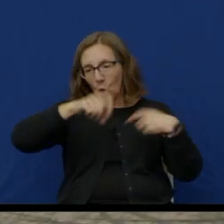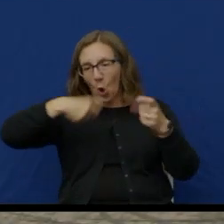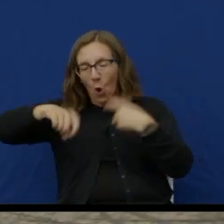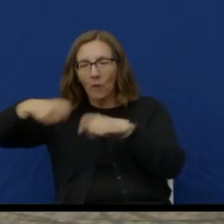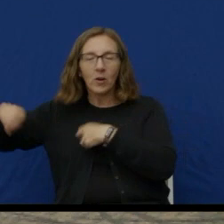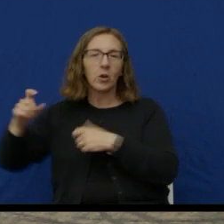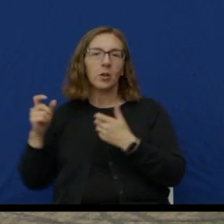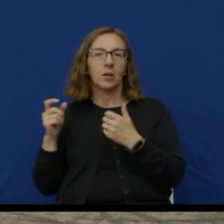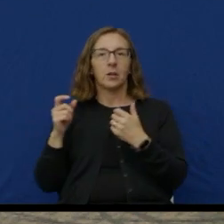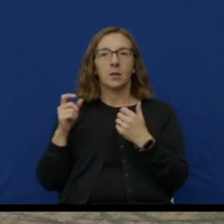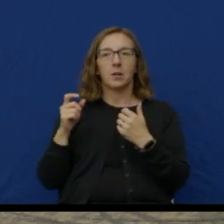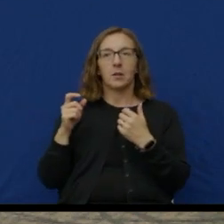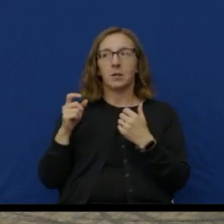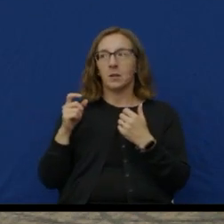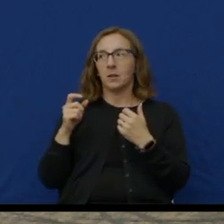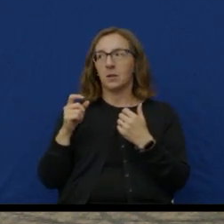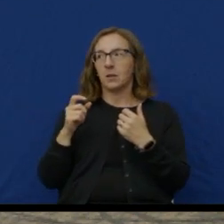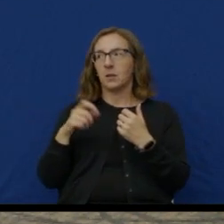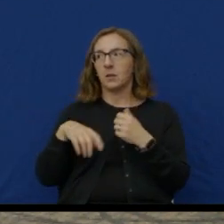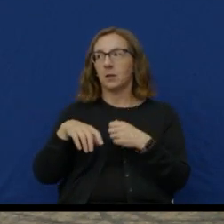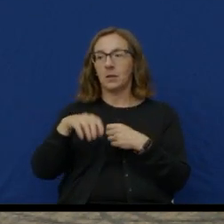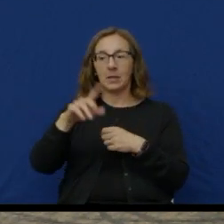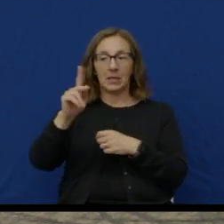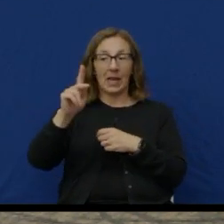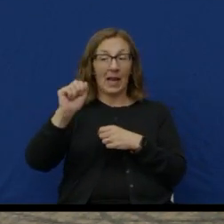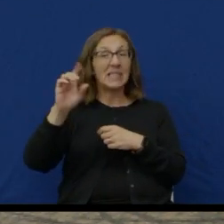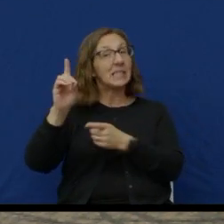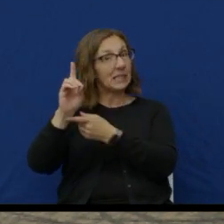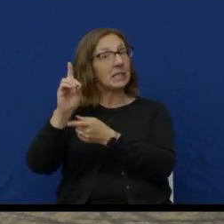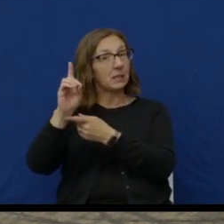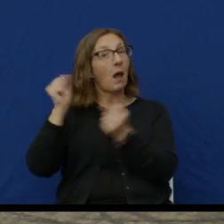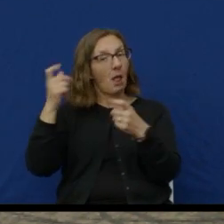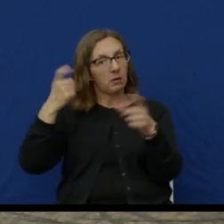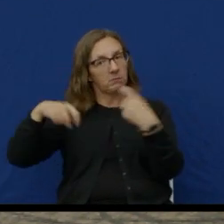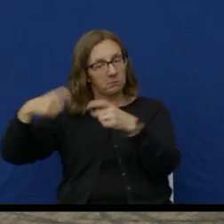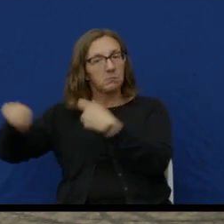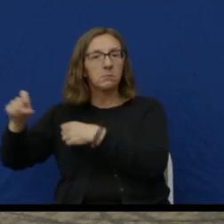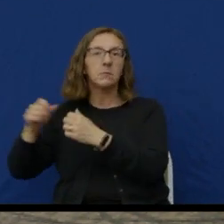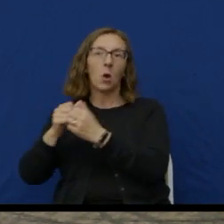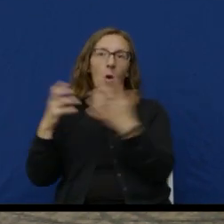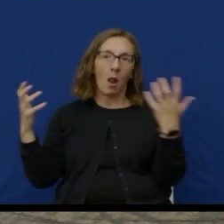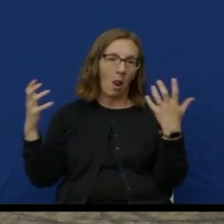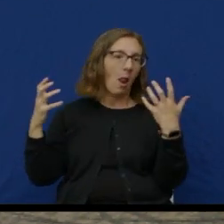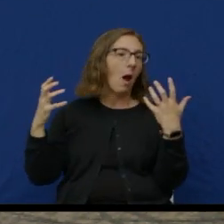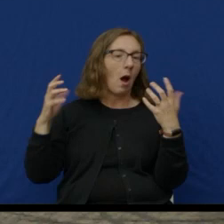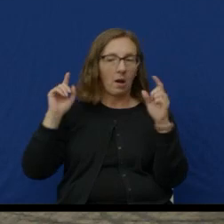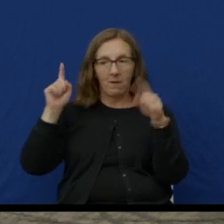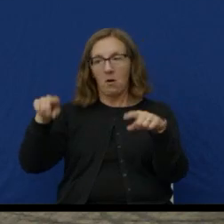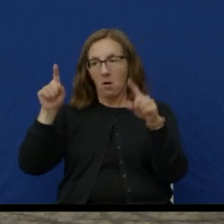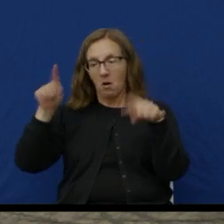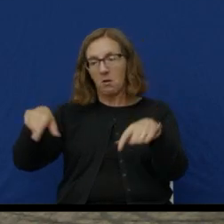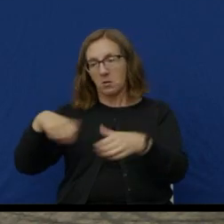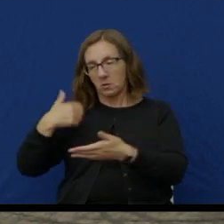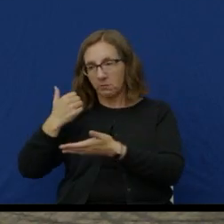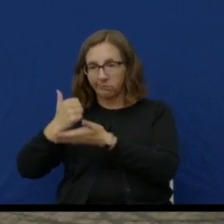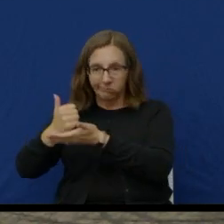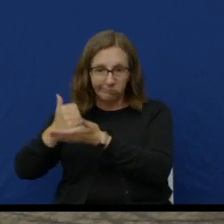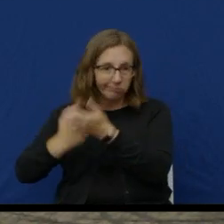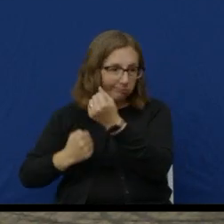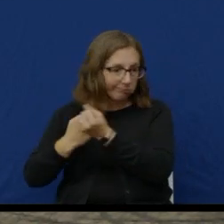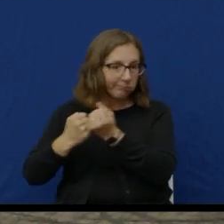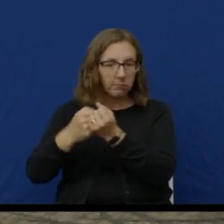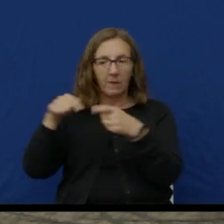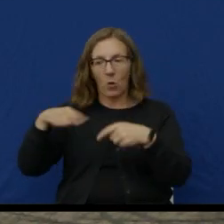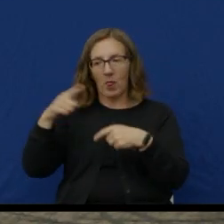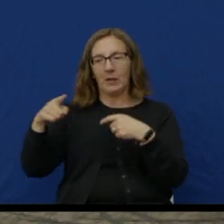turnover at KSD this summer, and so both of them spent a lot of time on campus and really stepped up to help get them ready for the